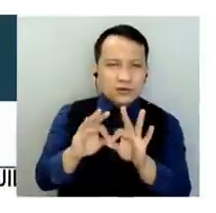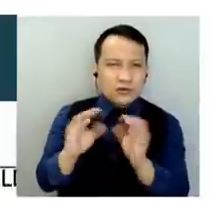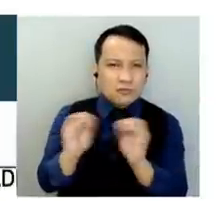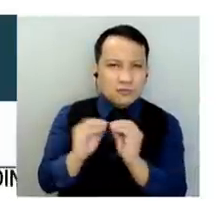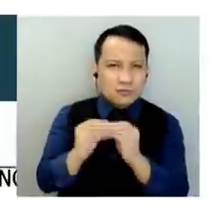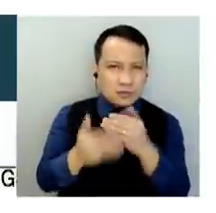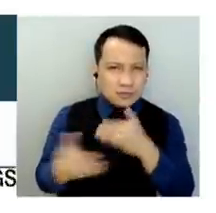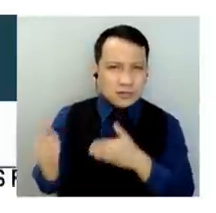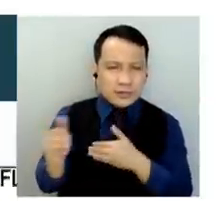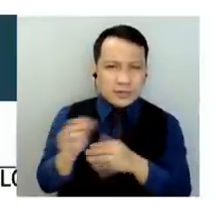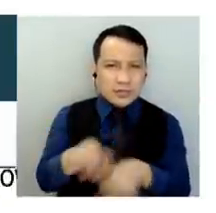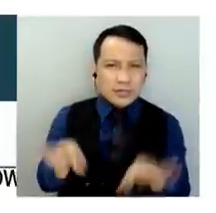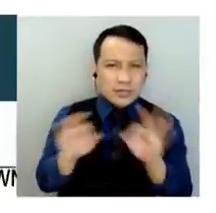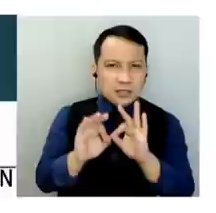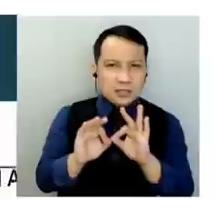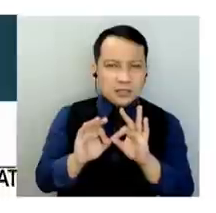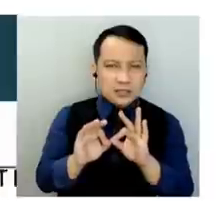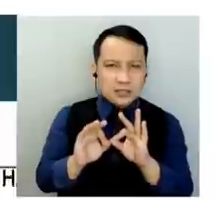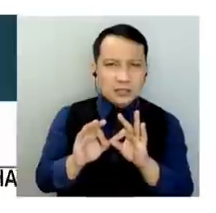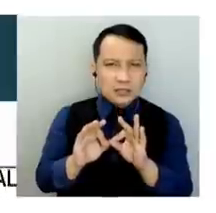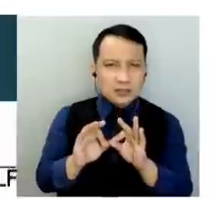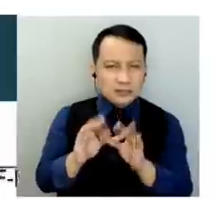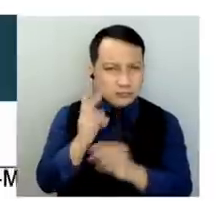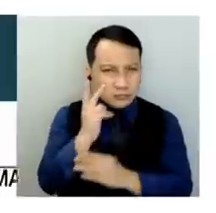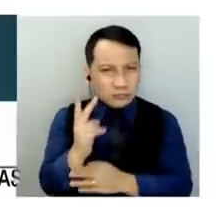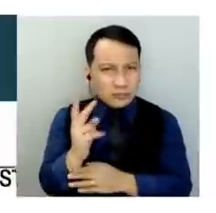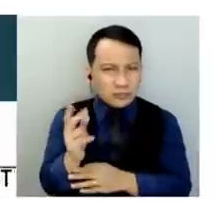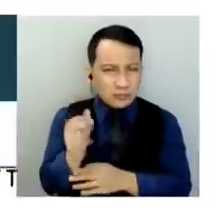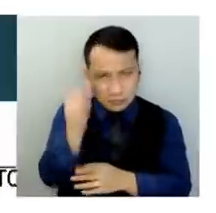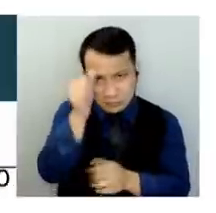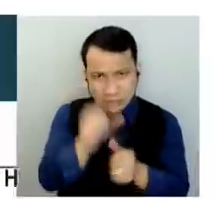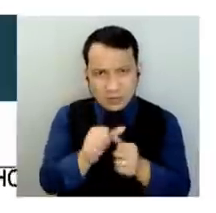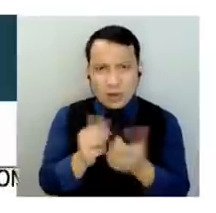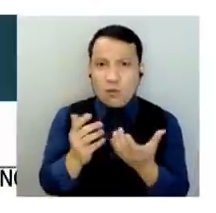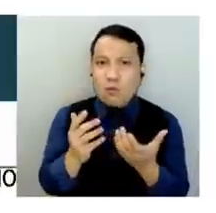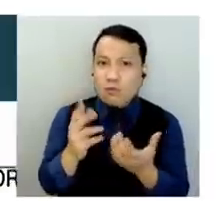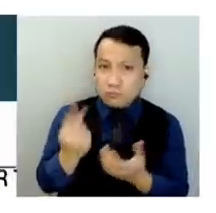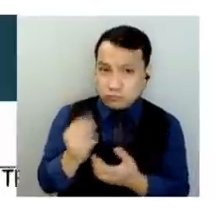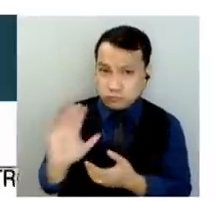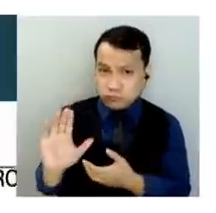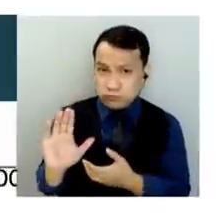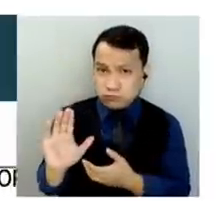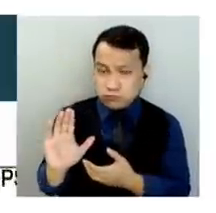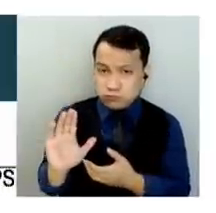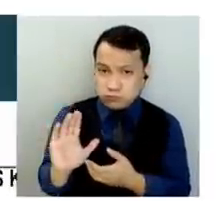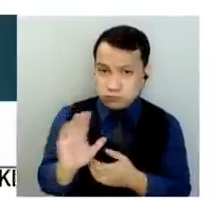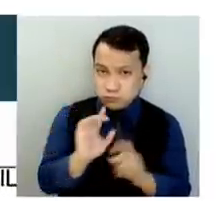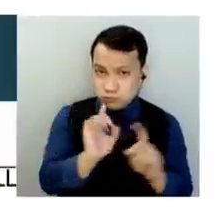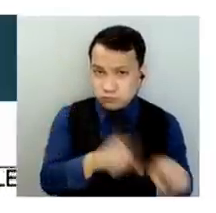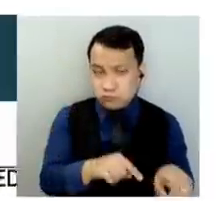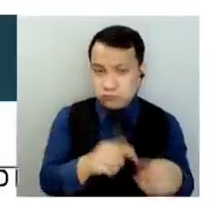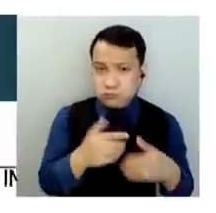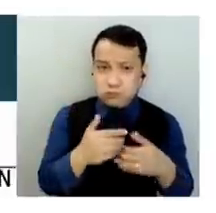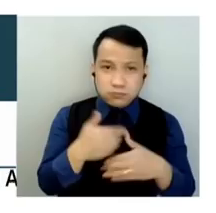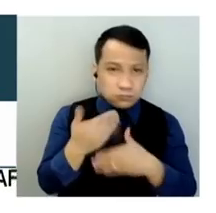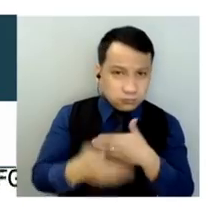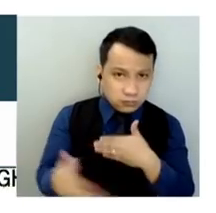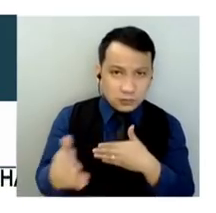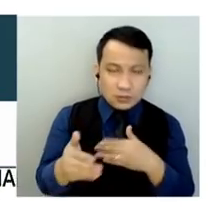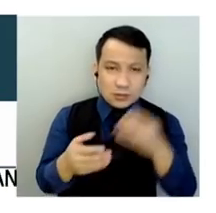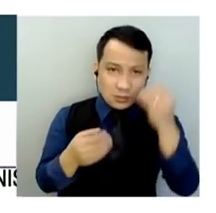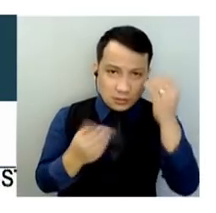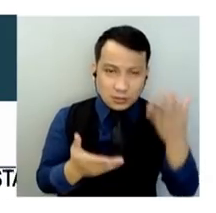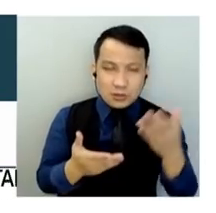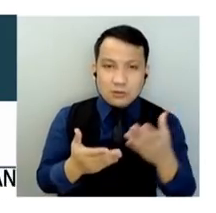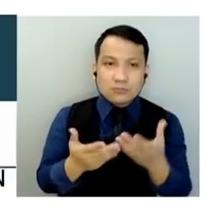mark on their records, right? Whether you are going to graduate, you have graduated, or whether you are a